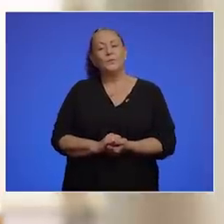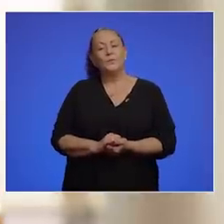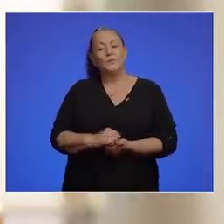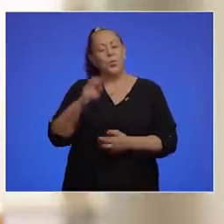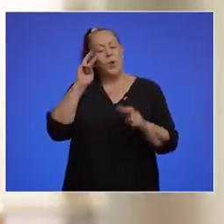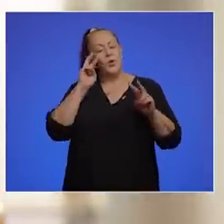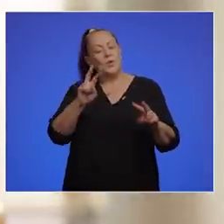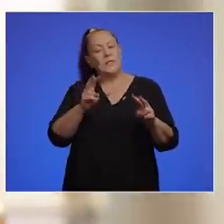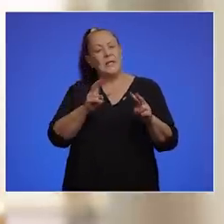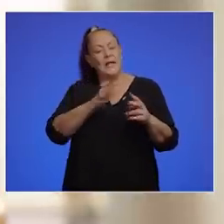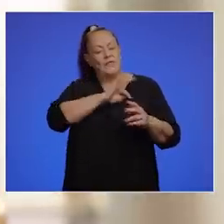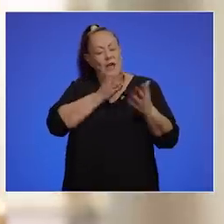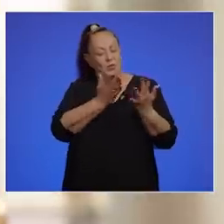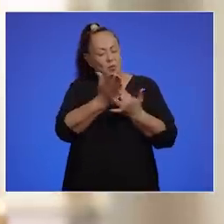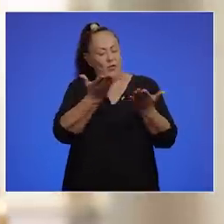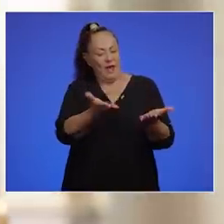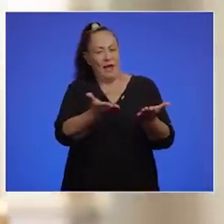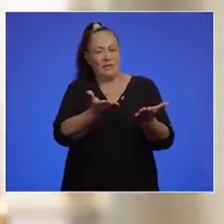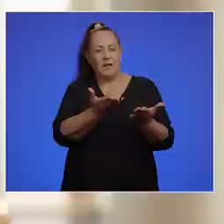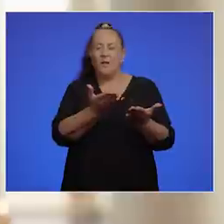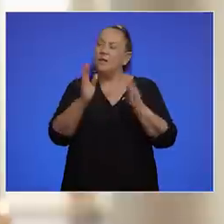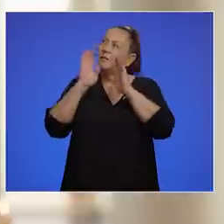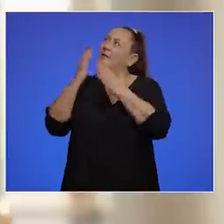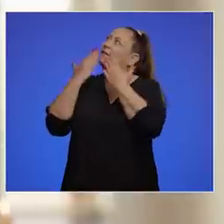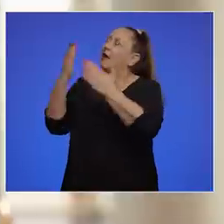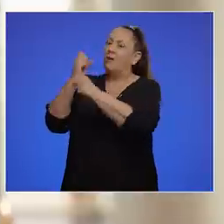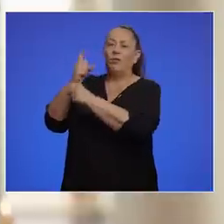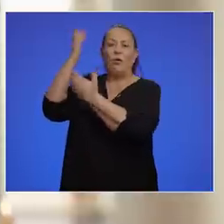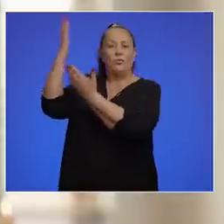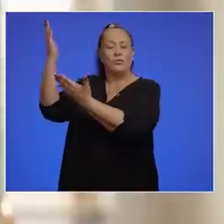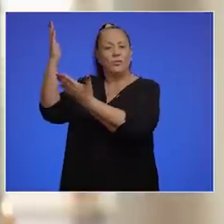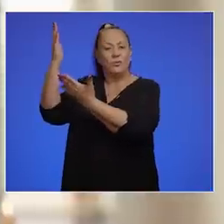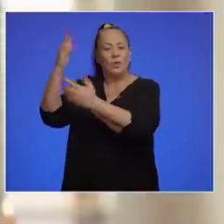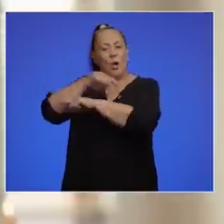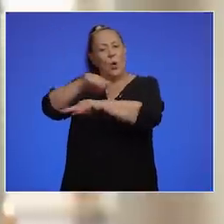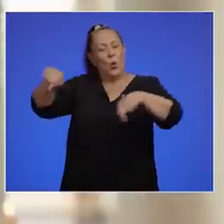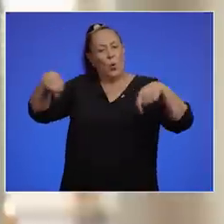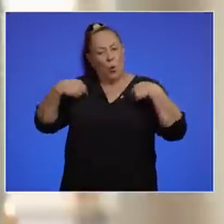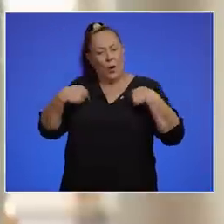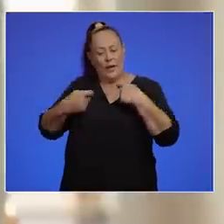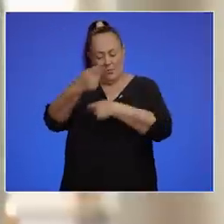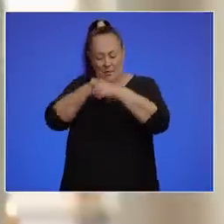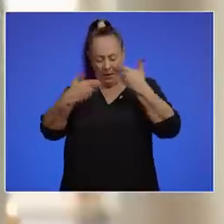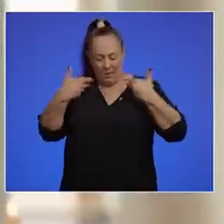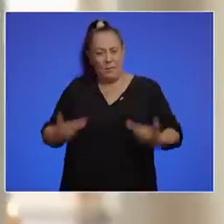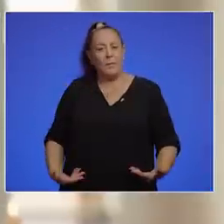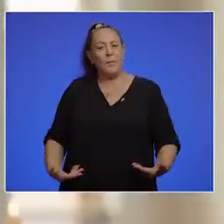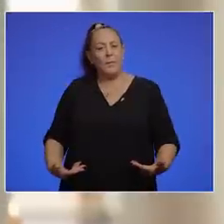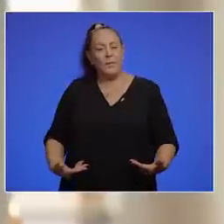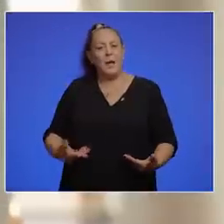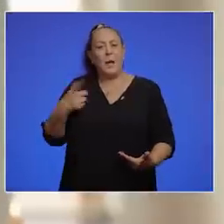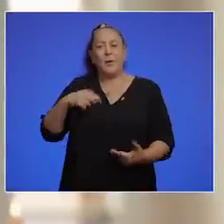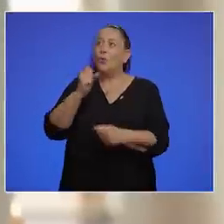look at it this way We have to marvel And give thanks to God That we are the way we are